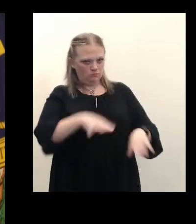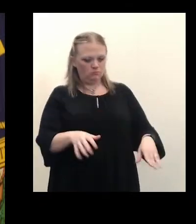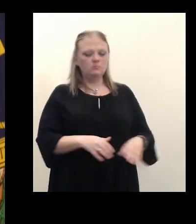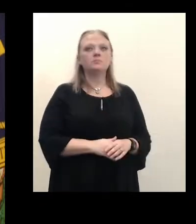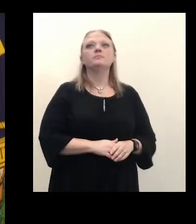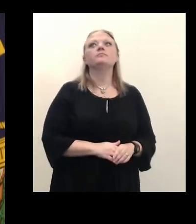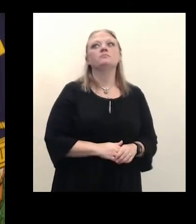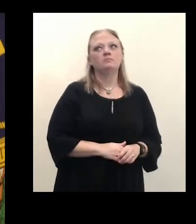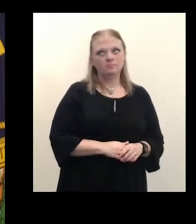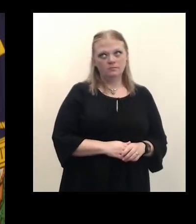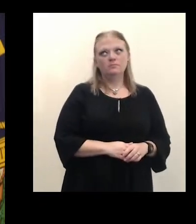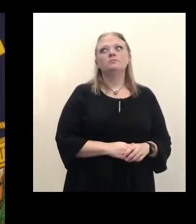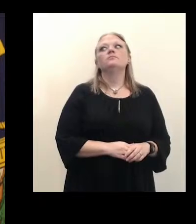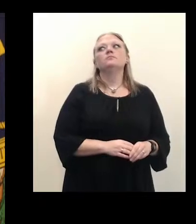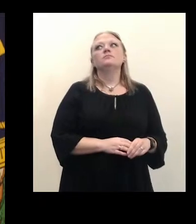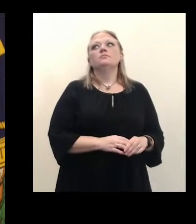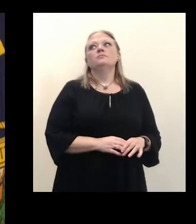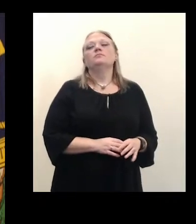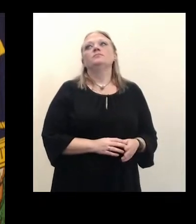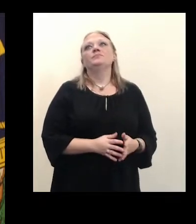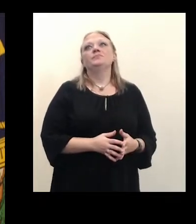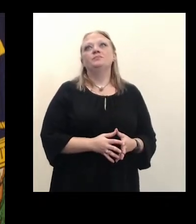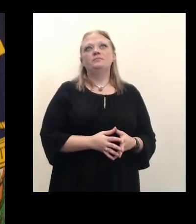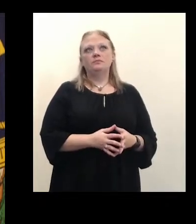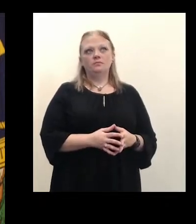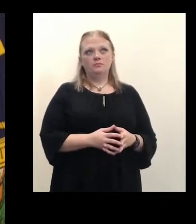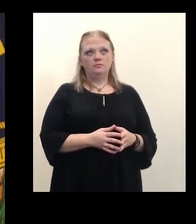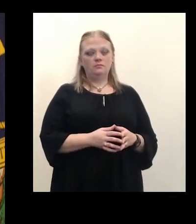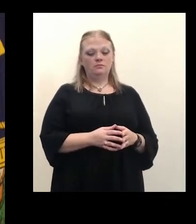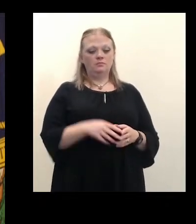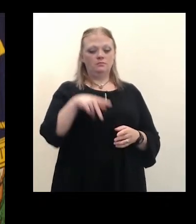I can say is the